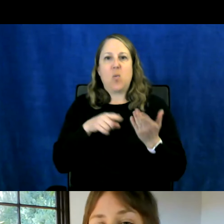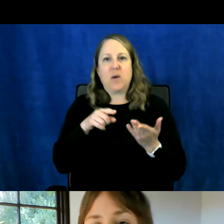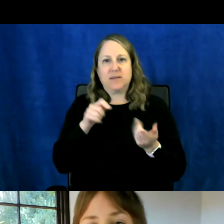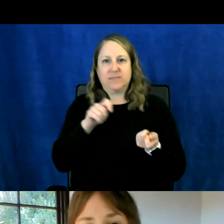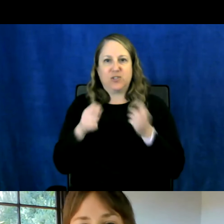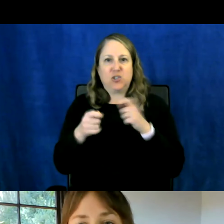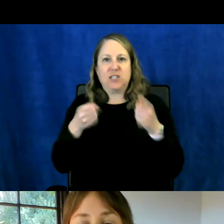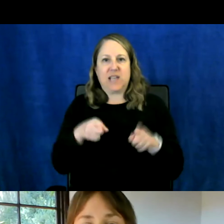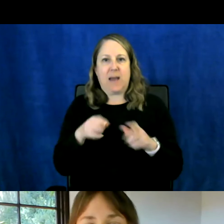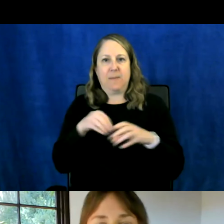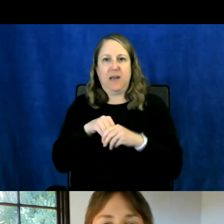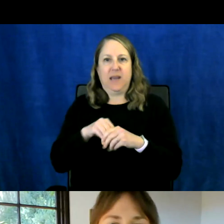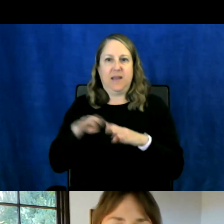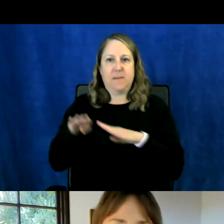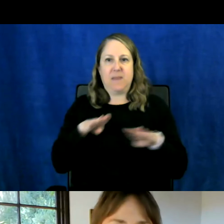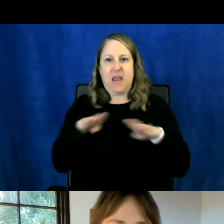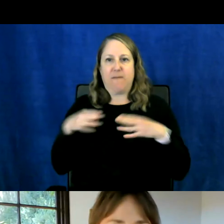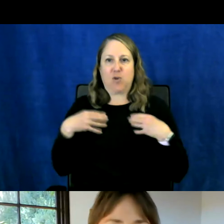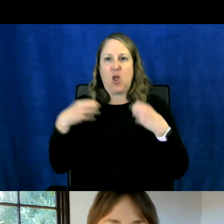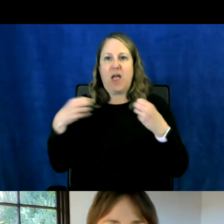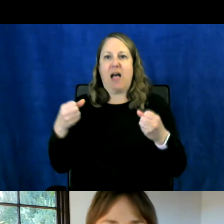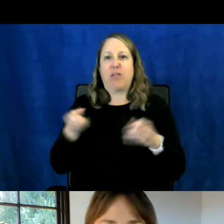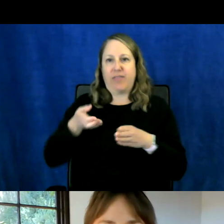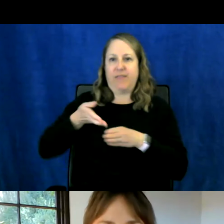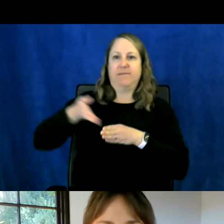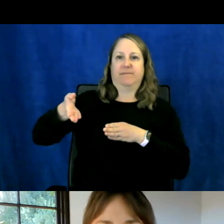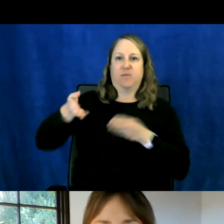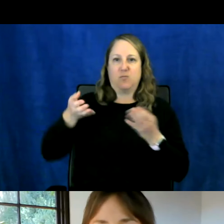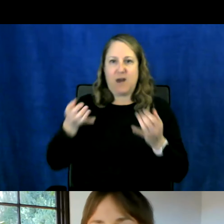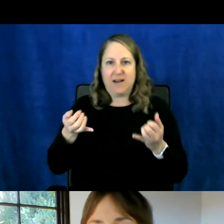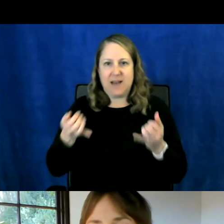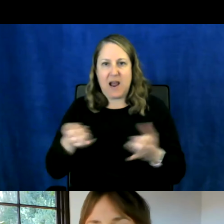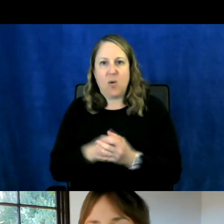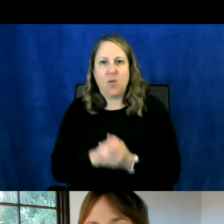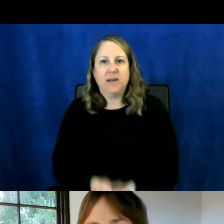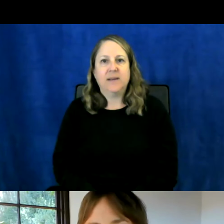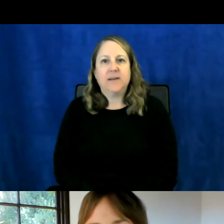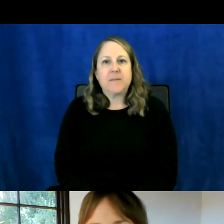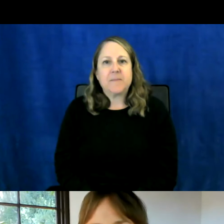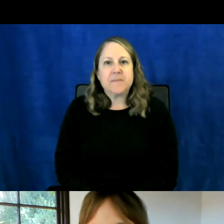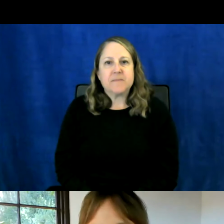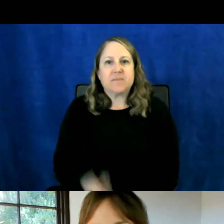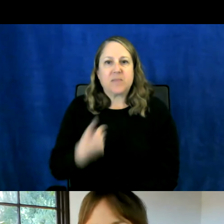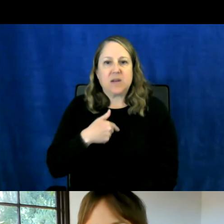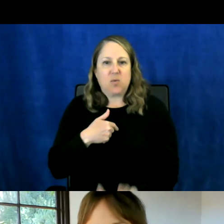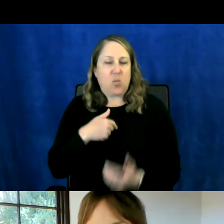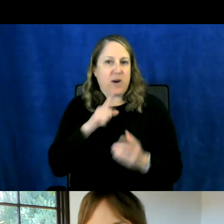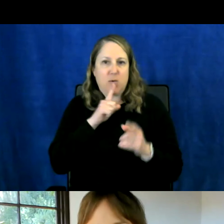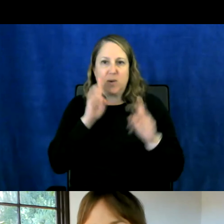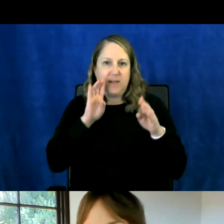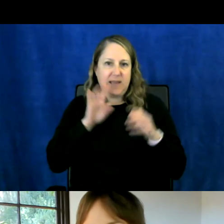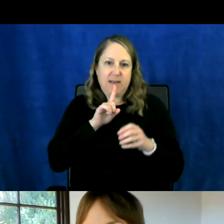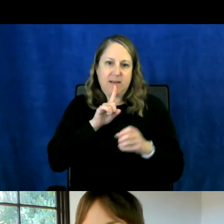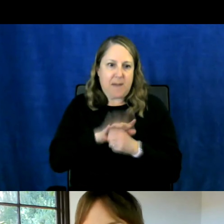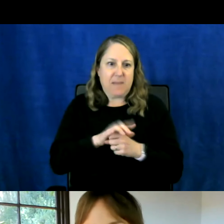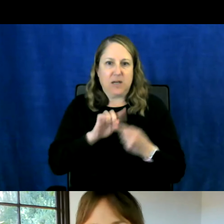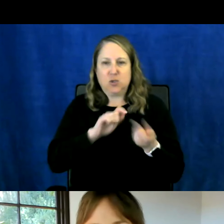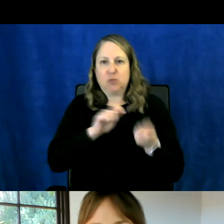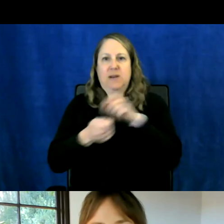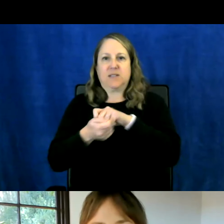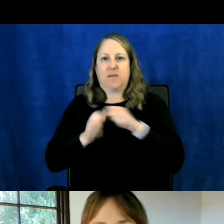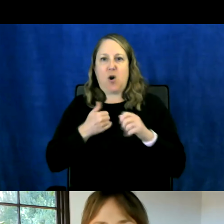health space before we jump in. So we're really committed across the administration to transforming our behavioral health care